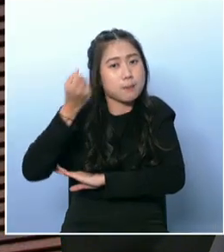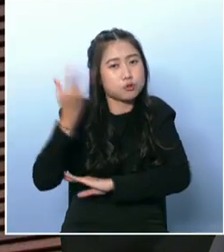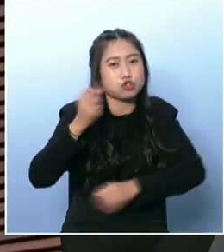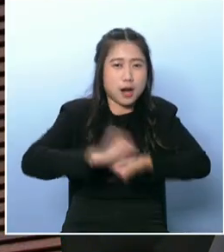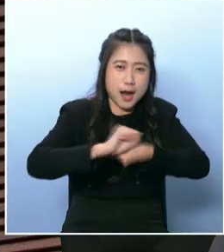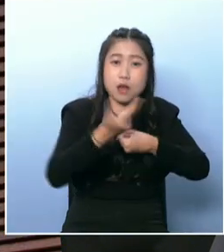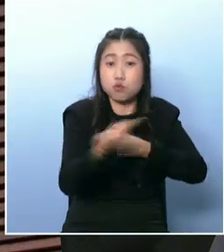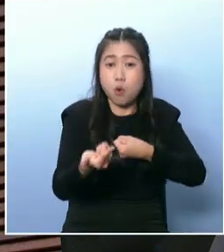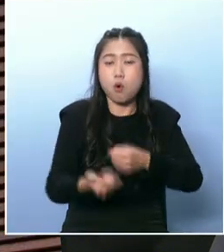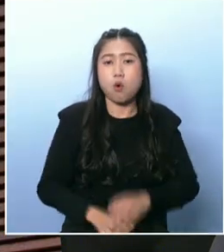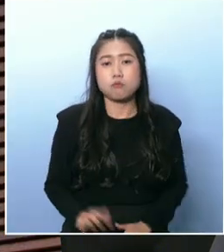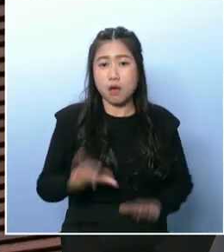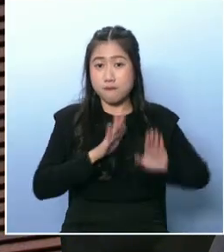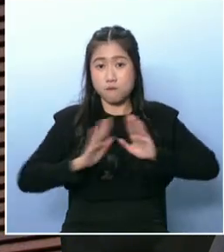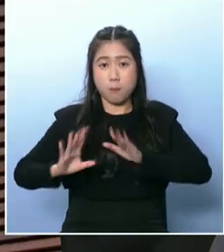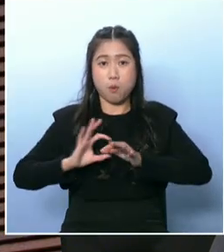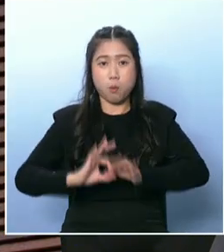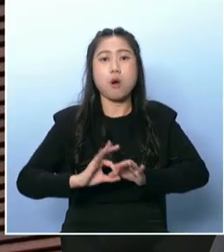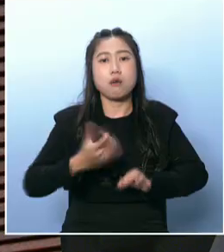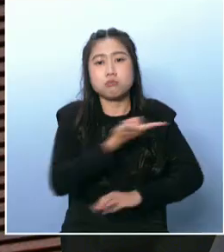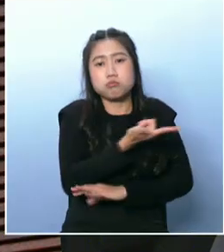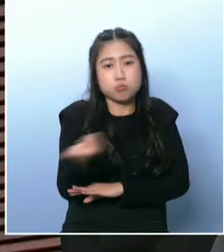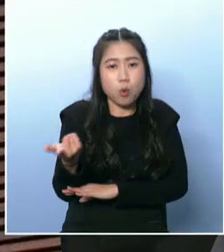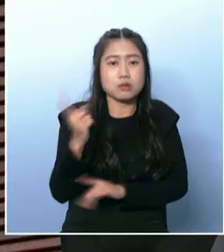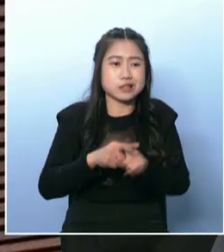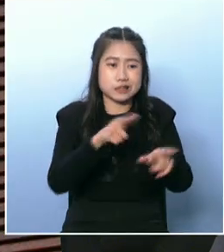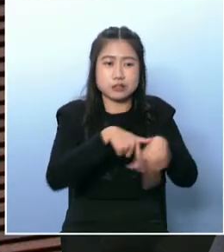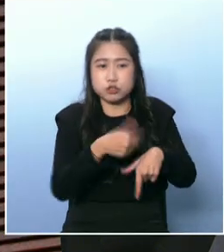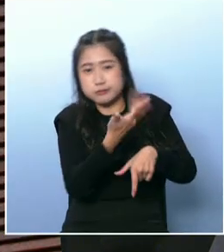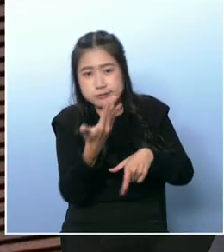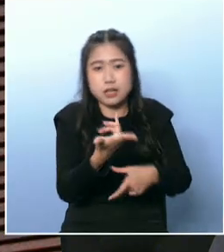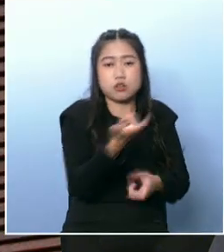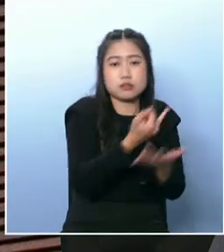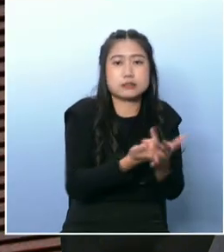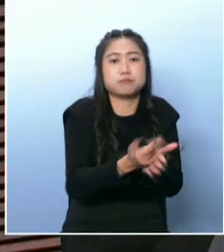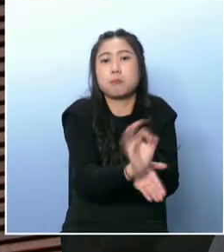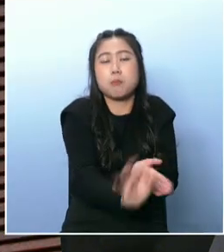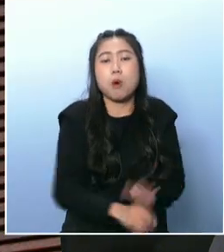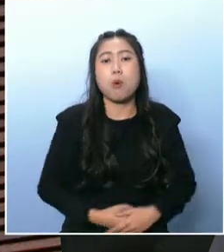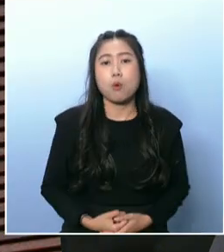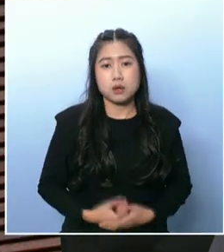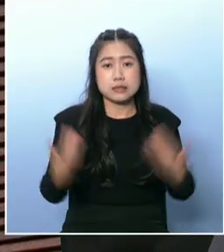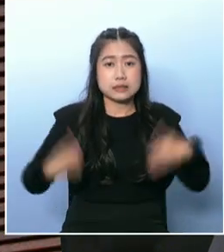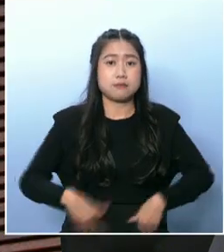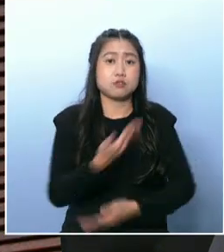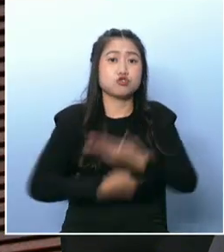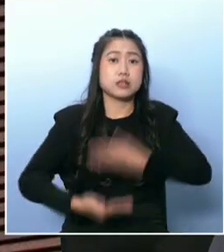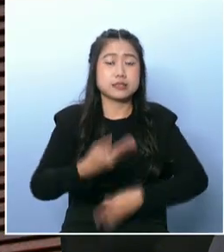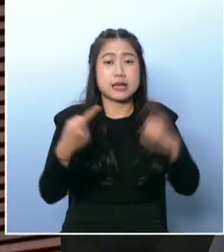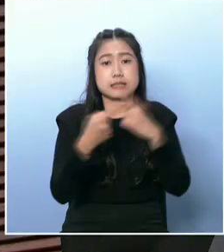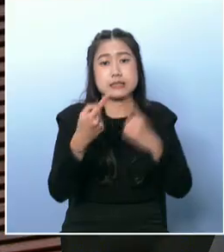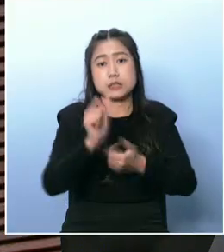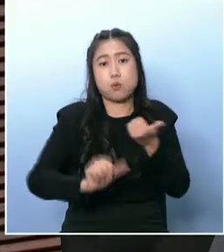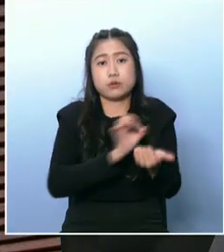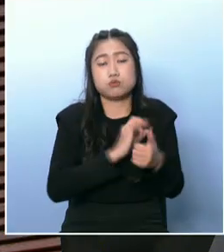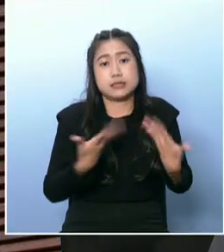supply. But we hope that we can do more. But for the majority of the services, they are not means tested. For